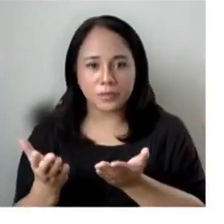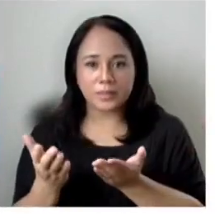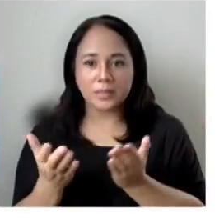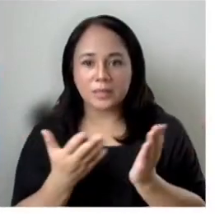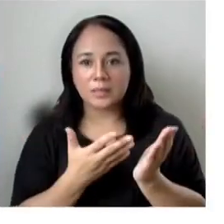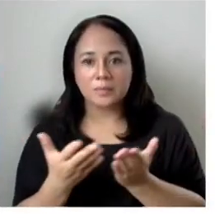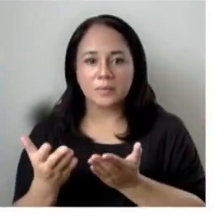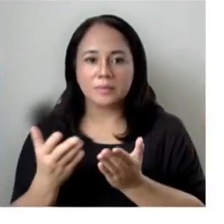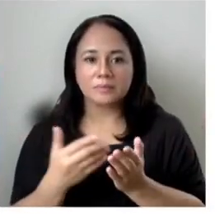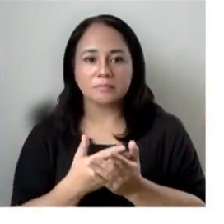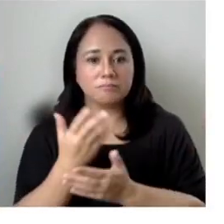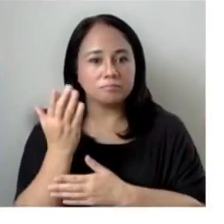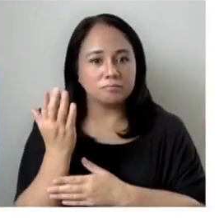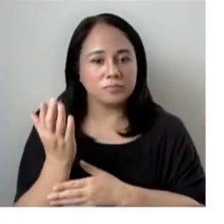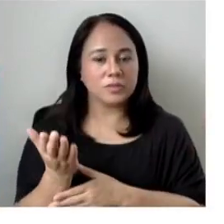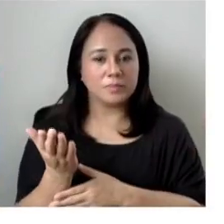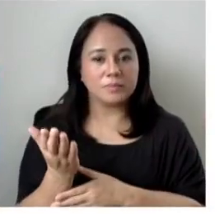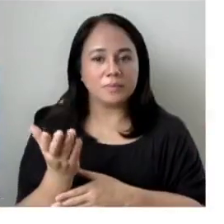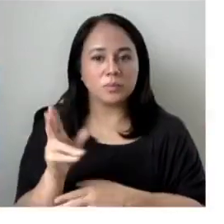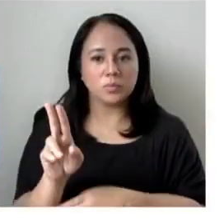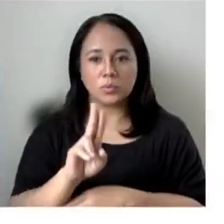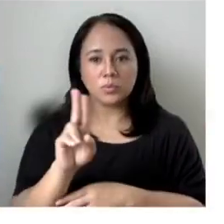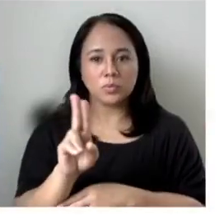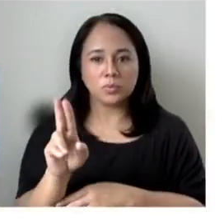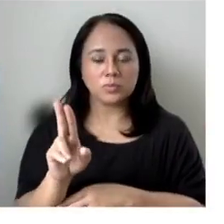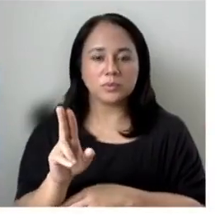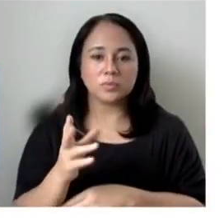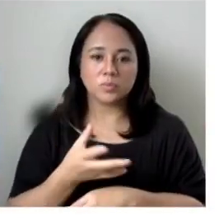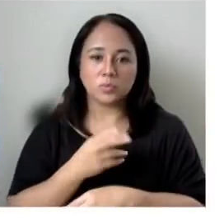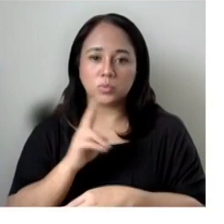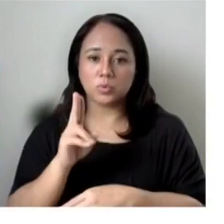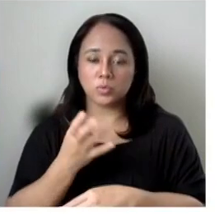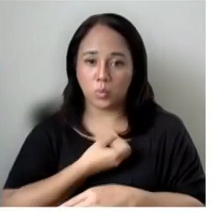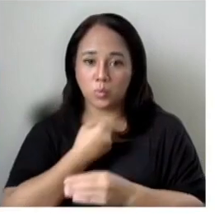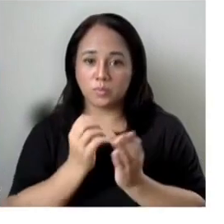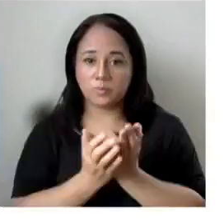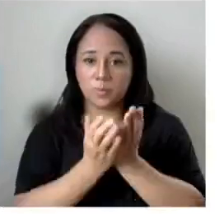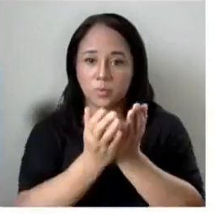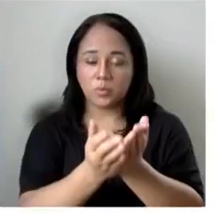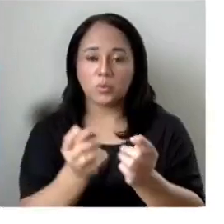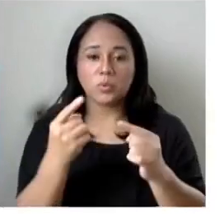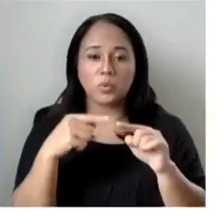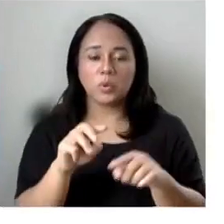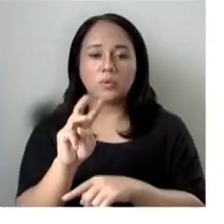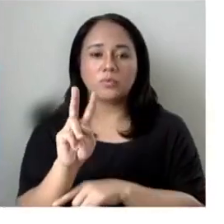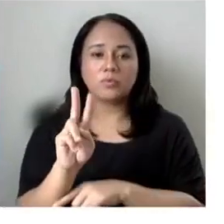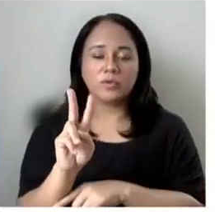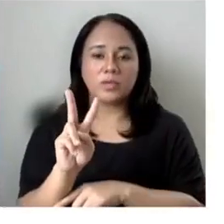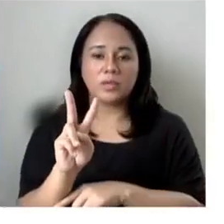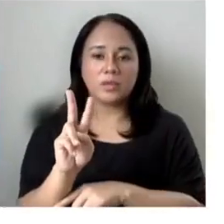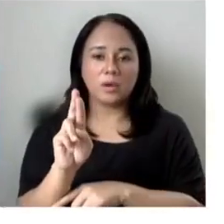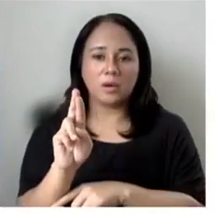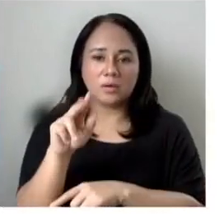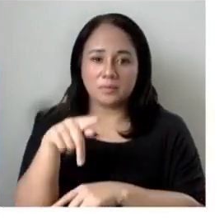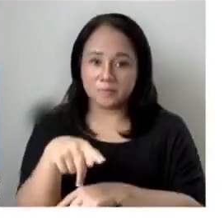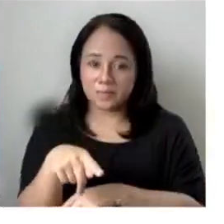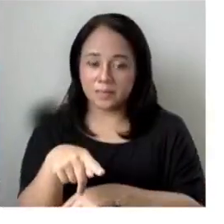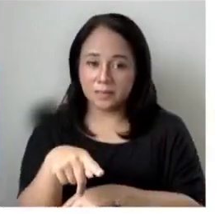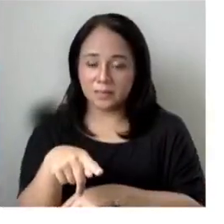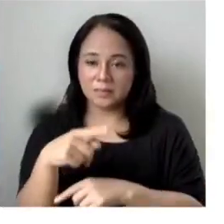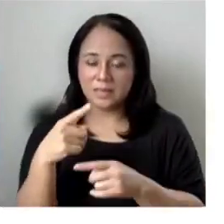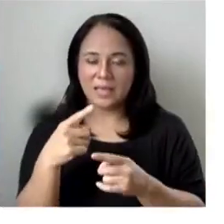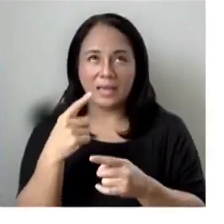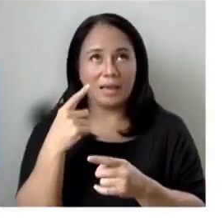insofar as them utilizing their own boats going to the BRP Sierra Madre is concerned, I don't think that is possible at this